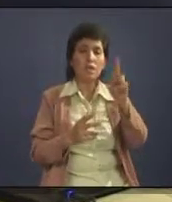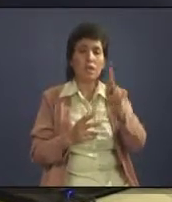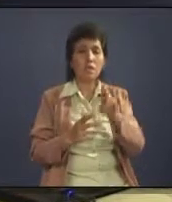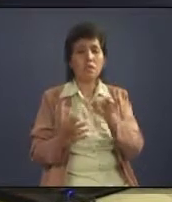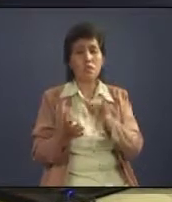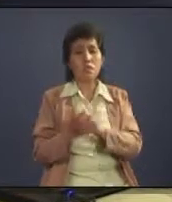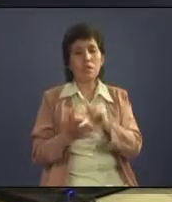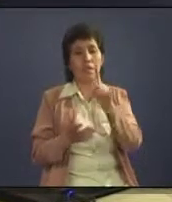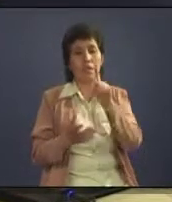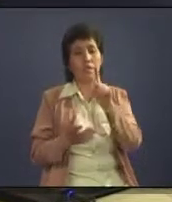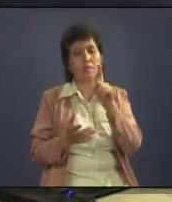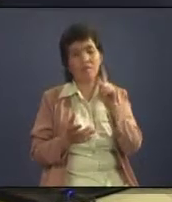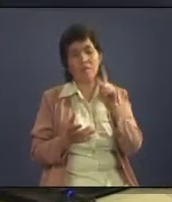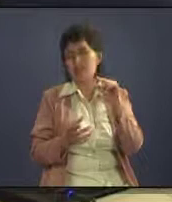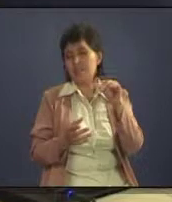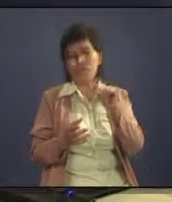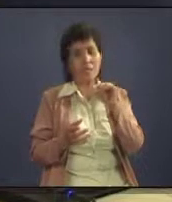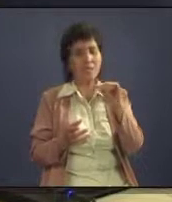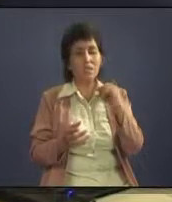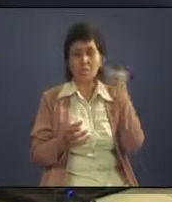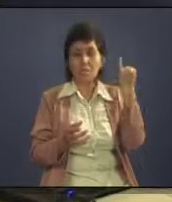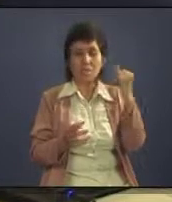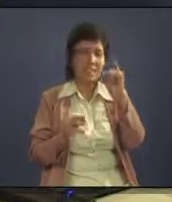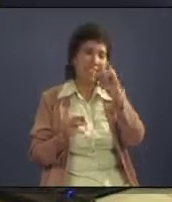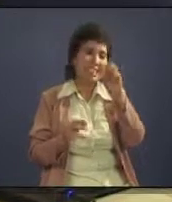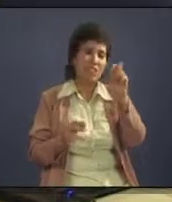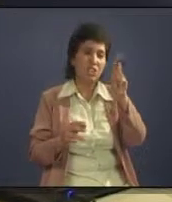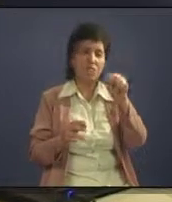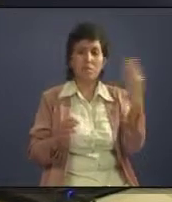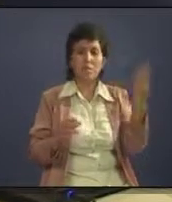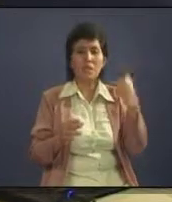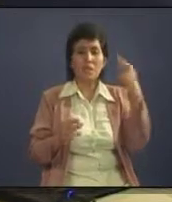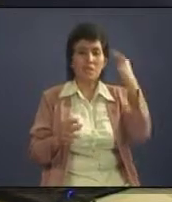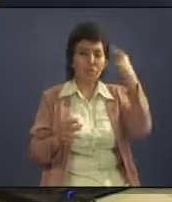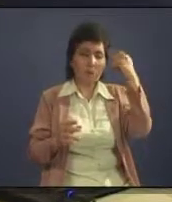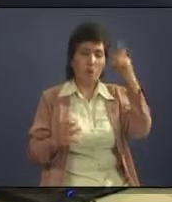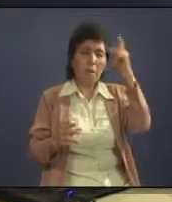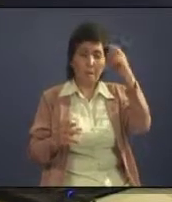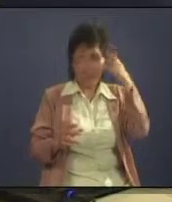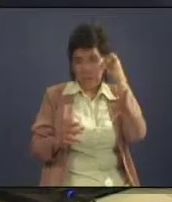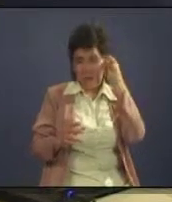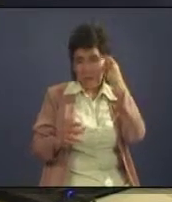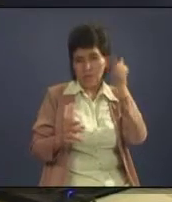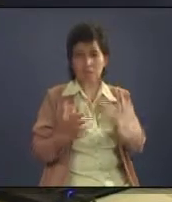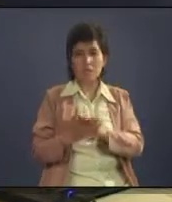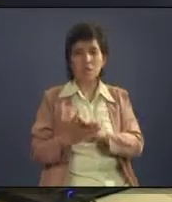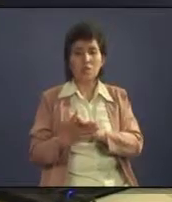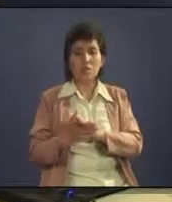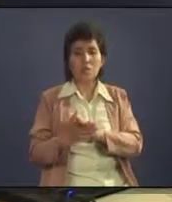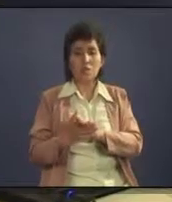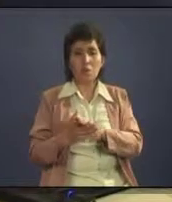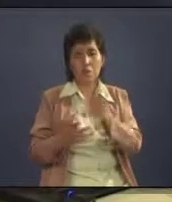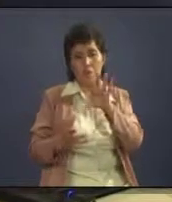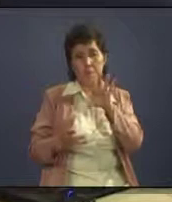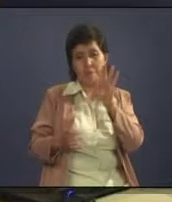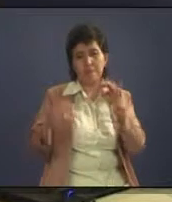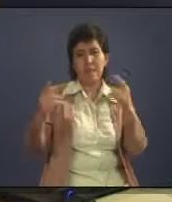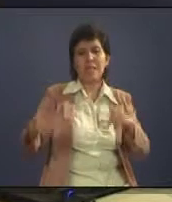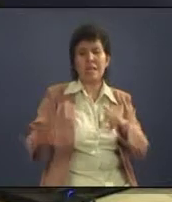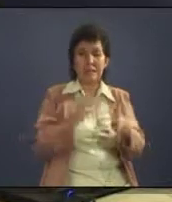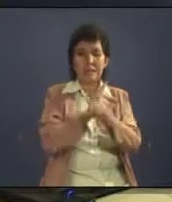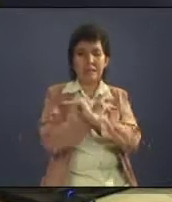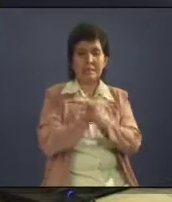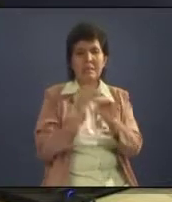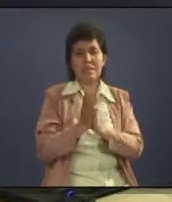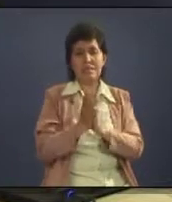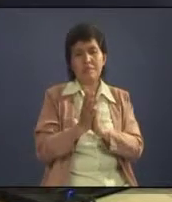very typical issue when we talk about prejudice or discrimination. Yep. Okay. So